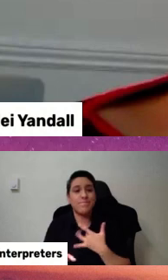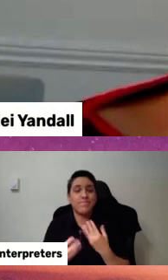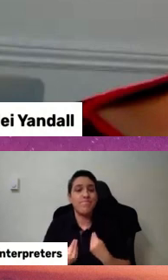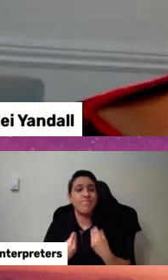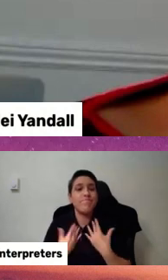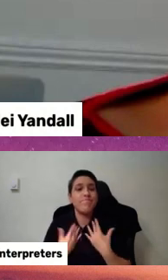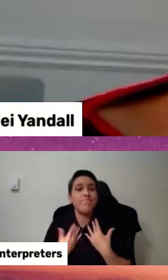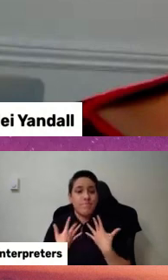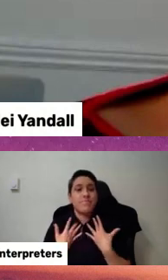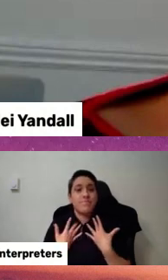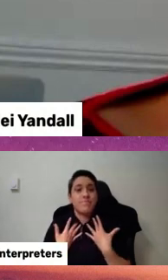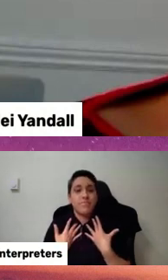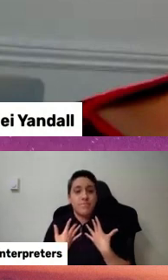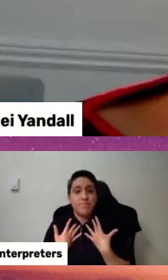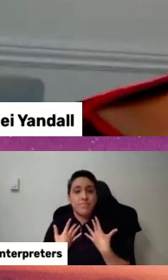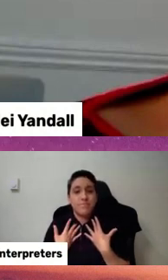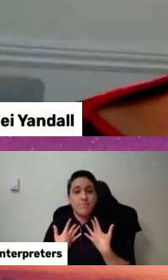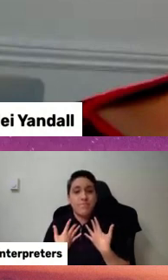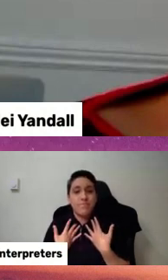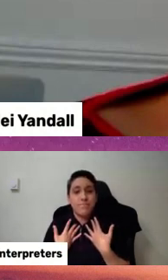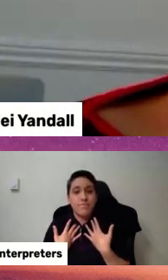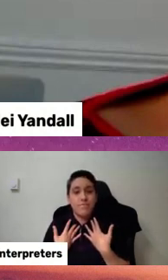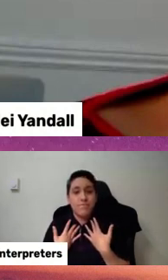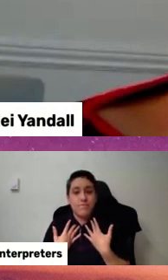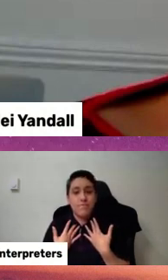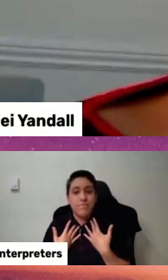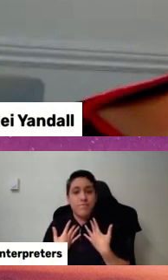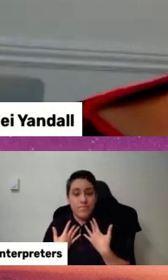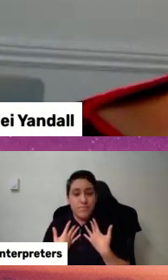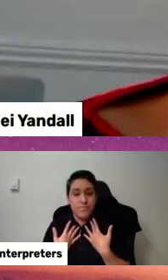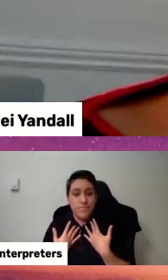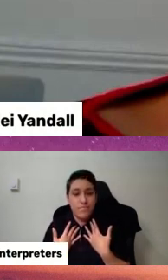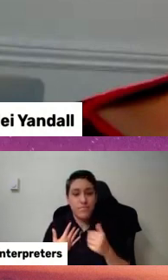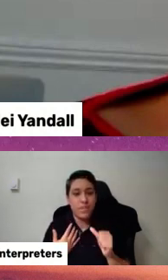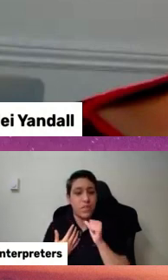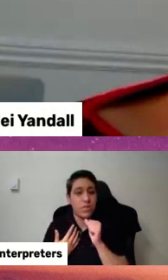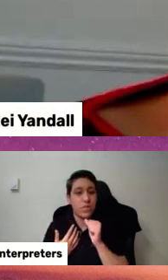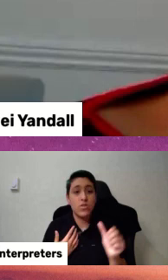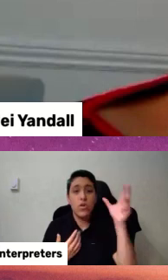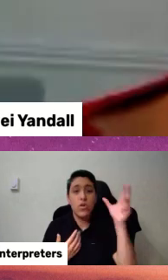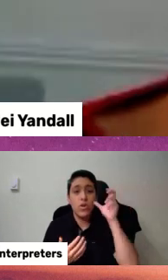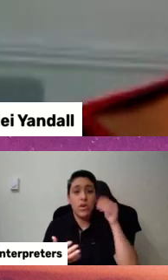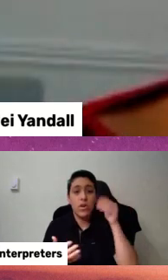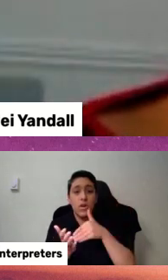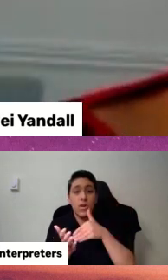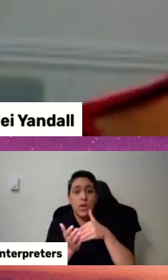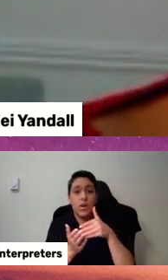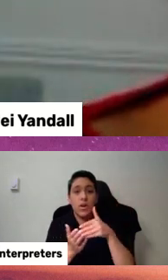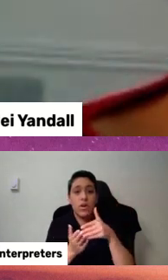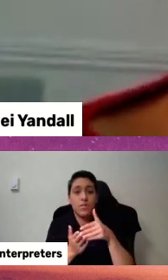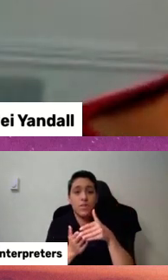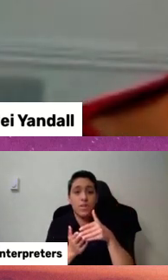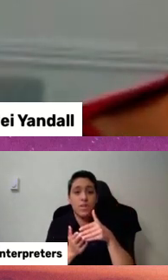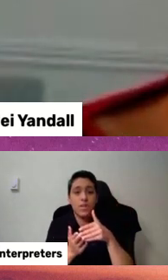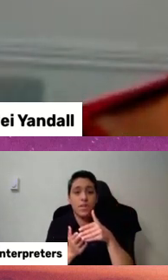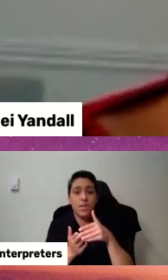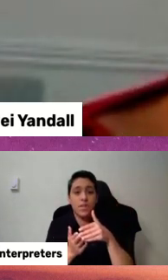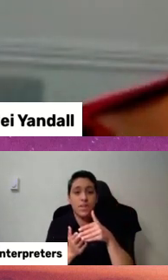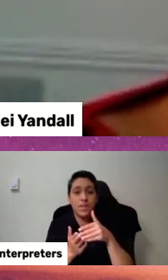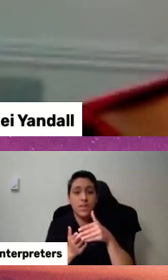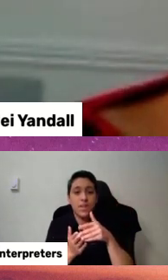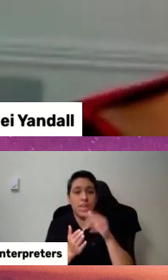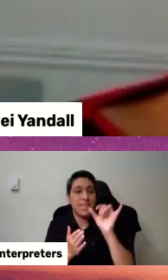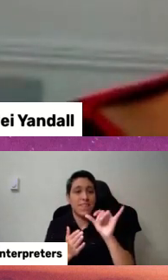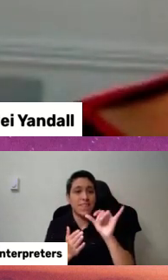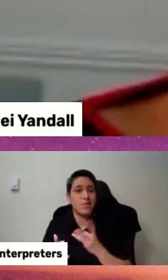end. It's not often you hear of Samoan trans women putting themselves, because it's always